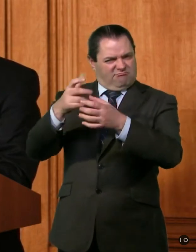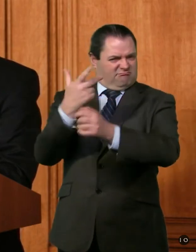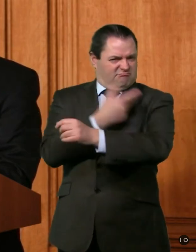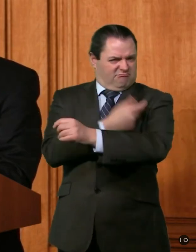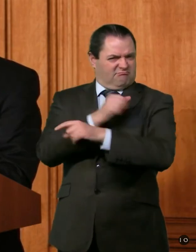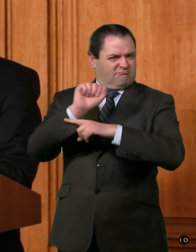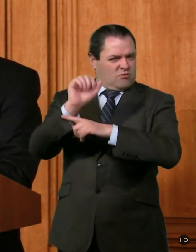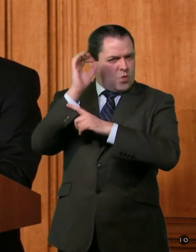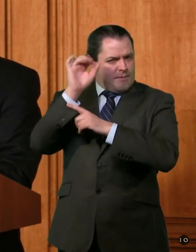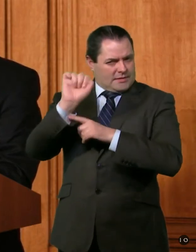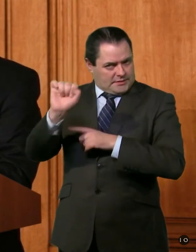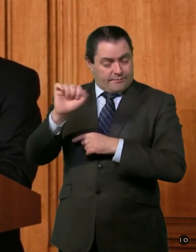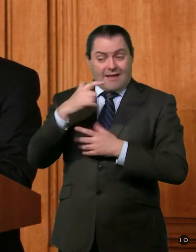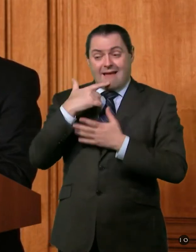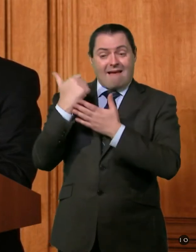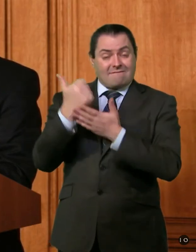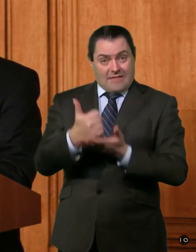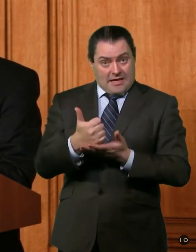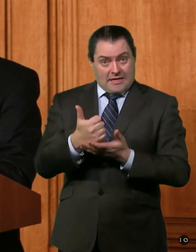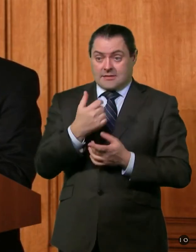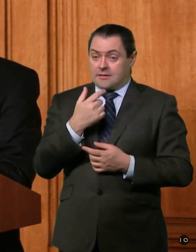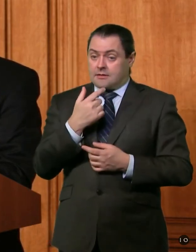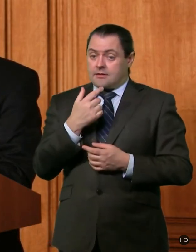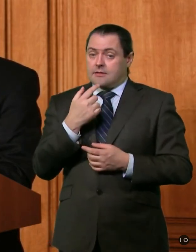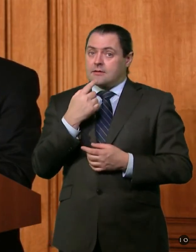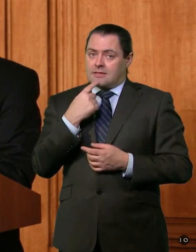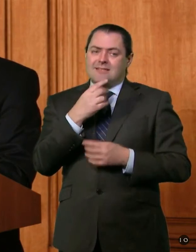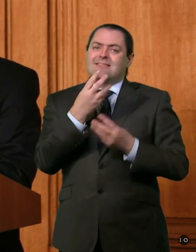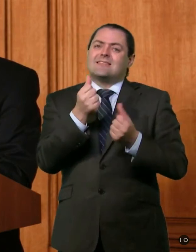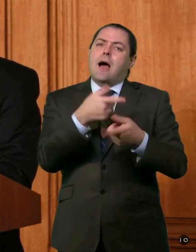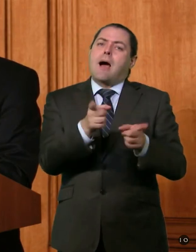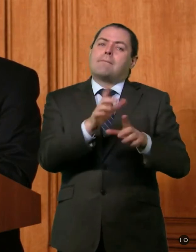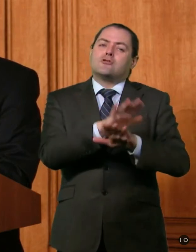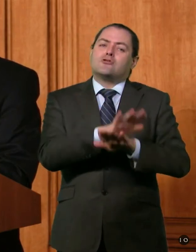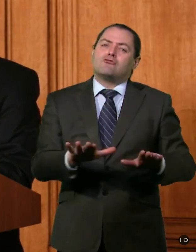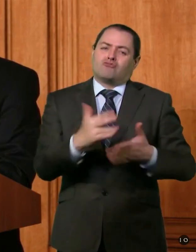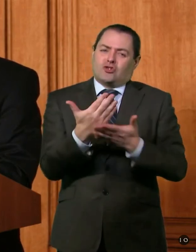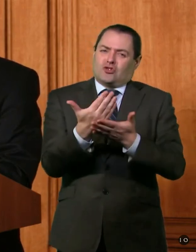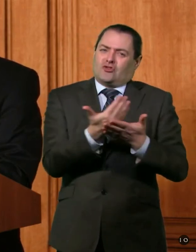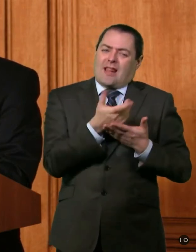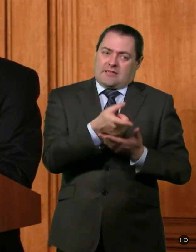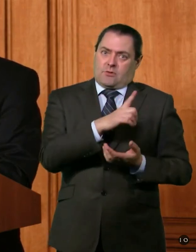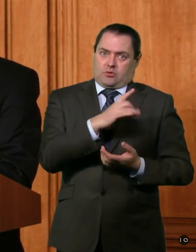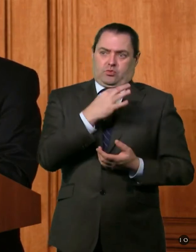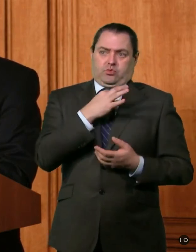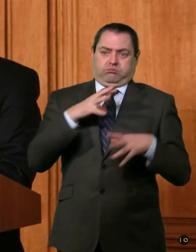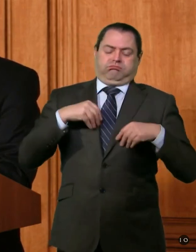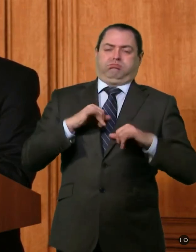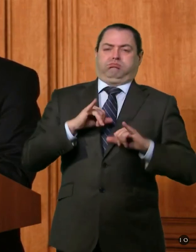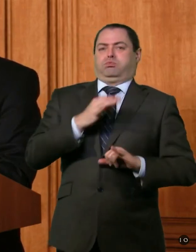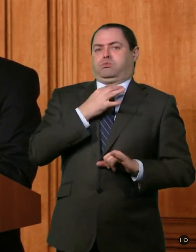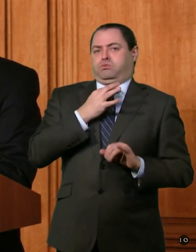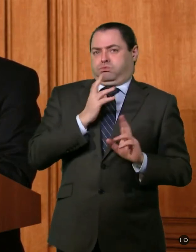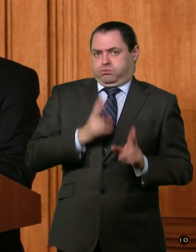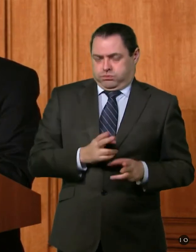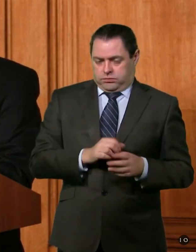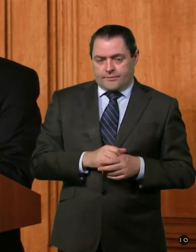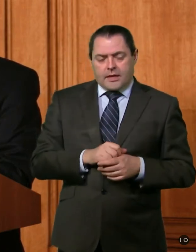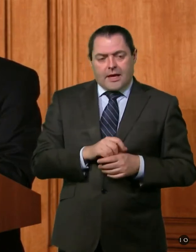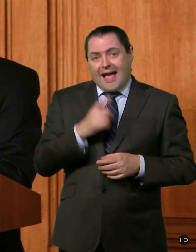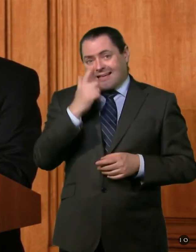a discussion between their physician and the parents about the benefits of vaccination